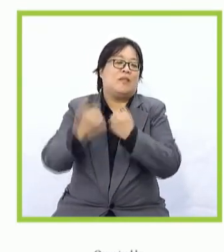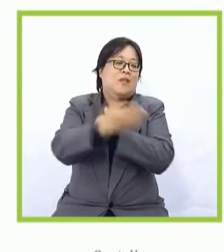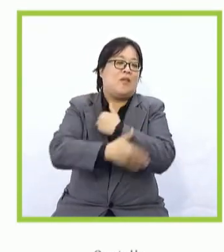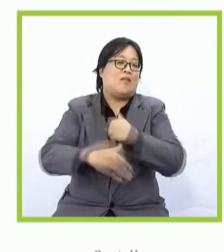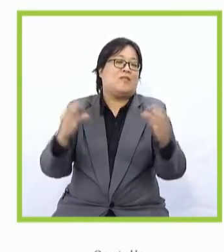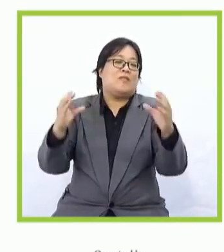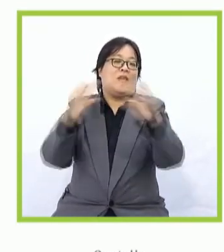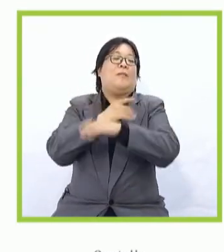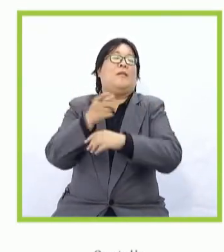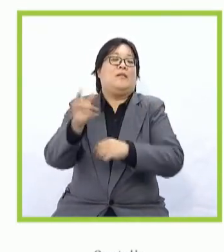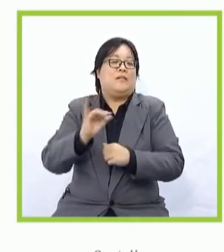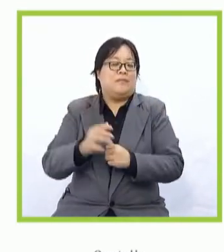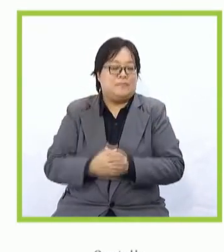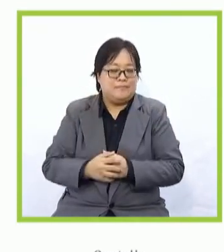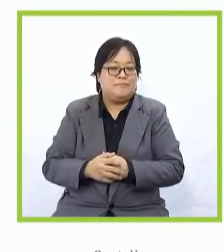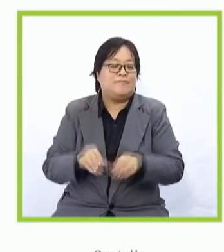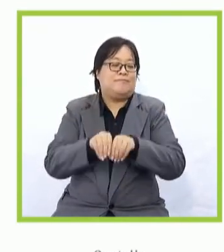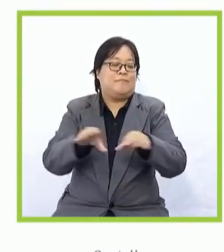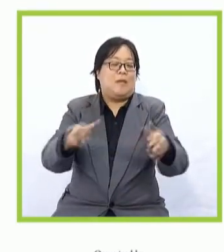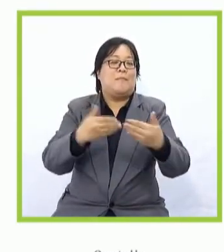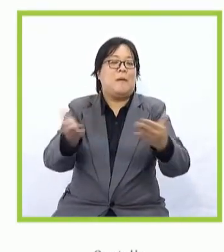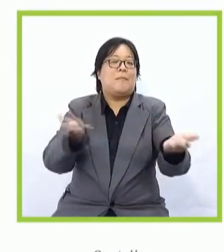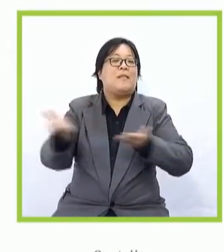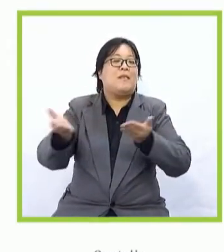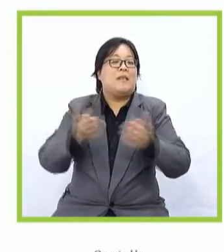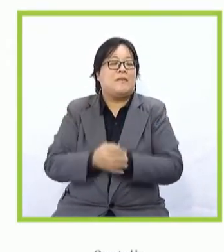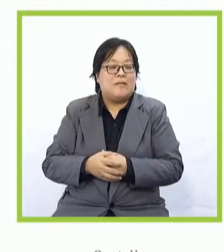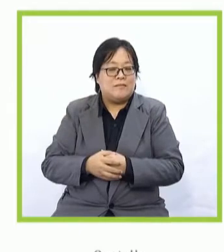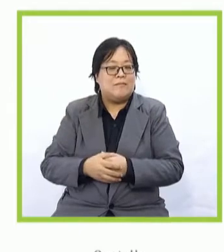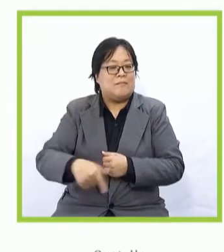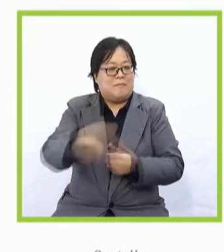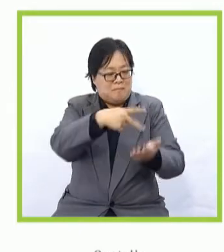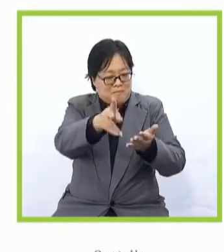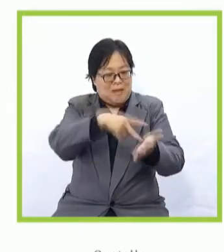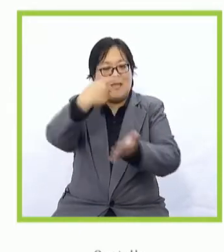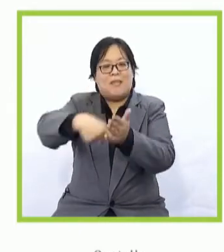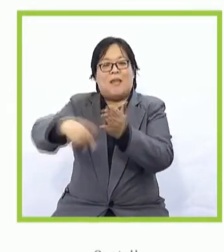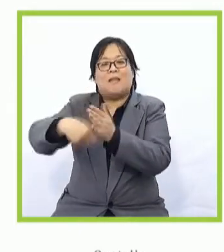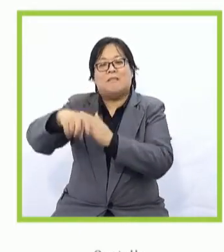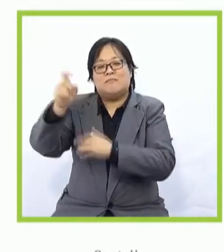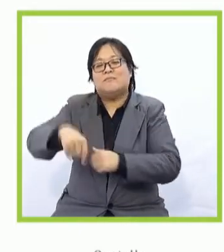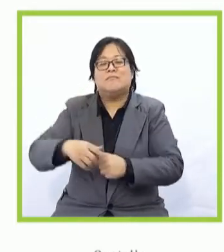in expanding their public services and ending user fees and making tax more progressive.